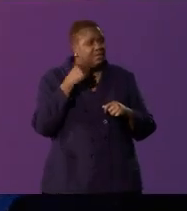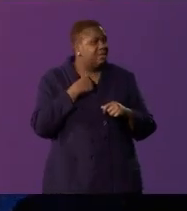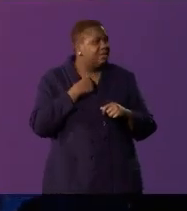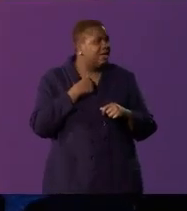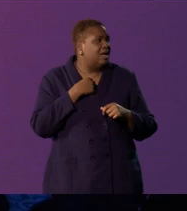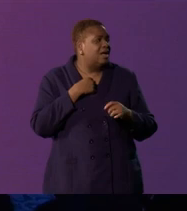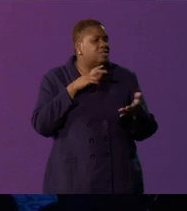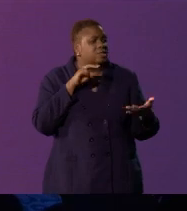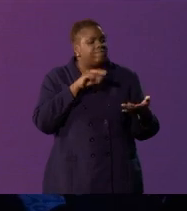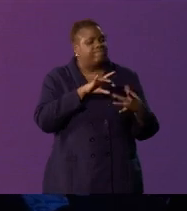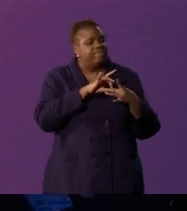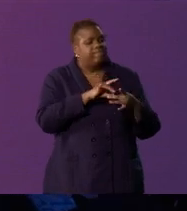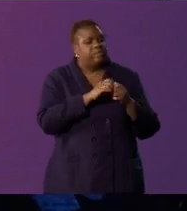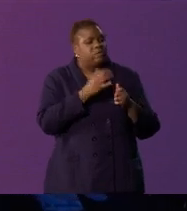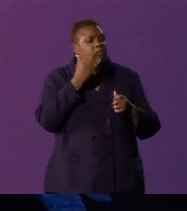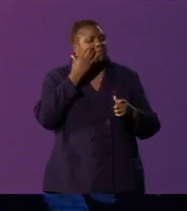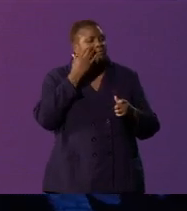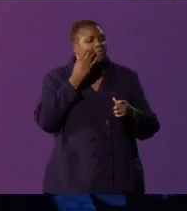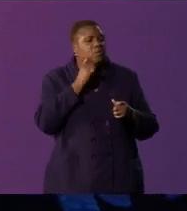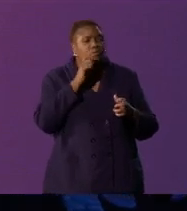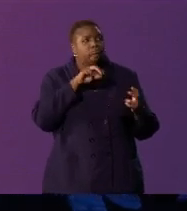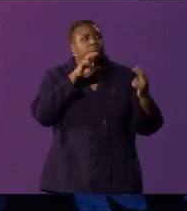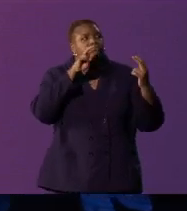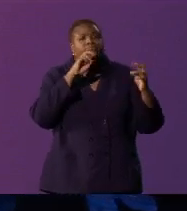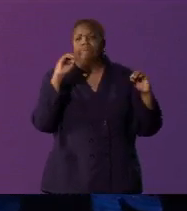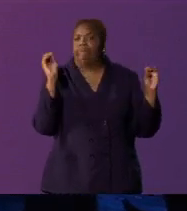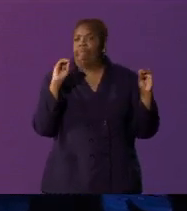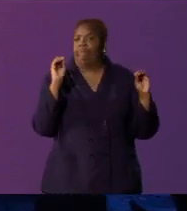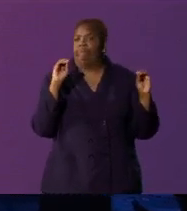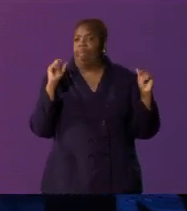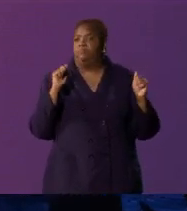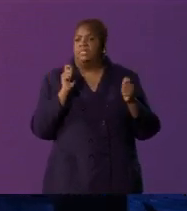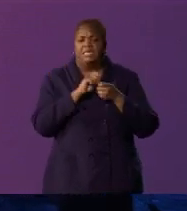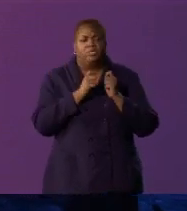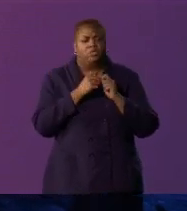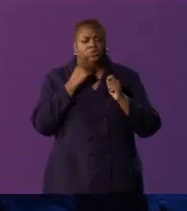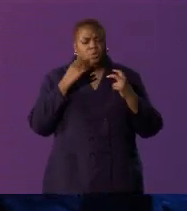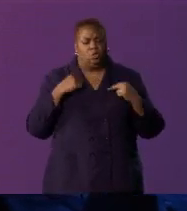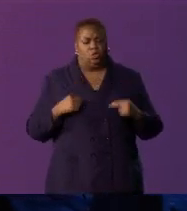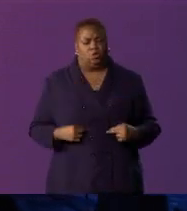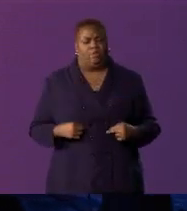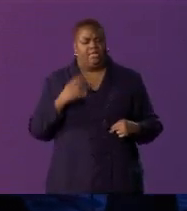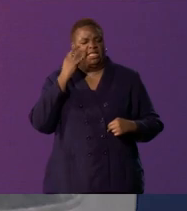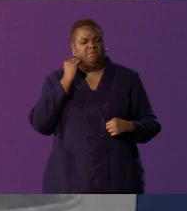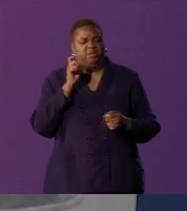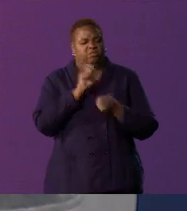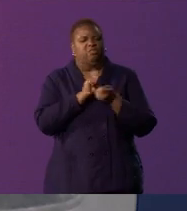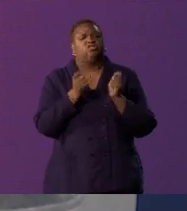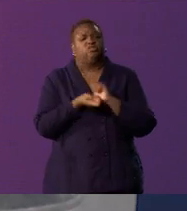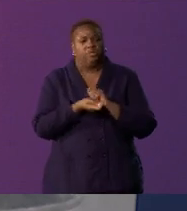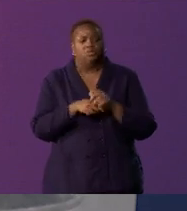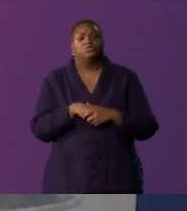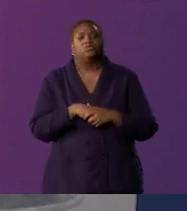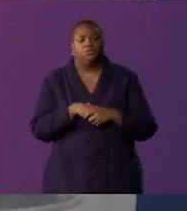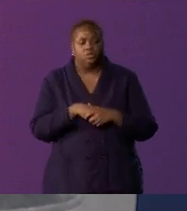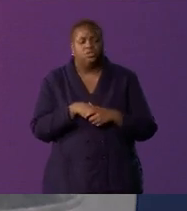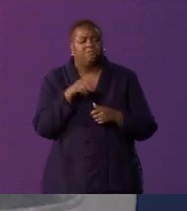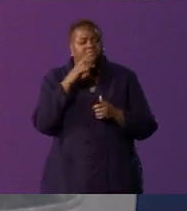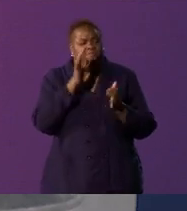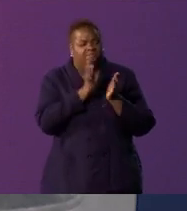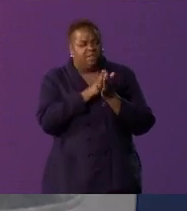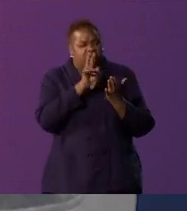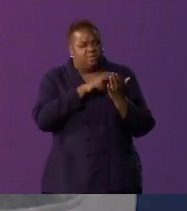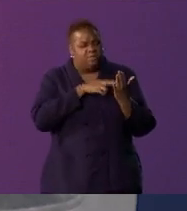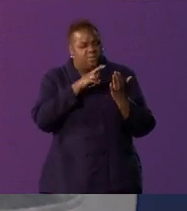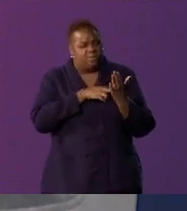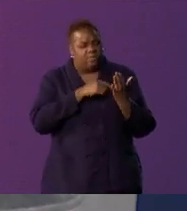that smartphone device. People don't give eye contact. We're redefining what is humanity. So when Jonathan Haidt, the book I read,